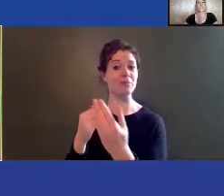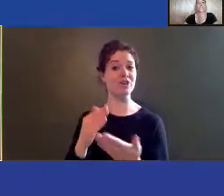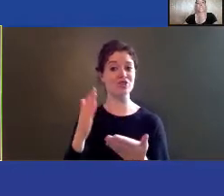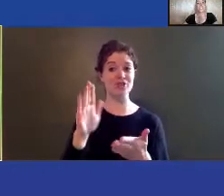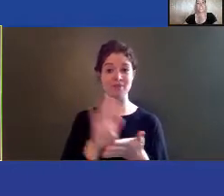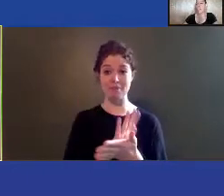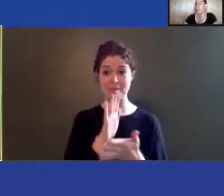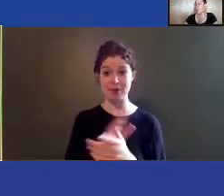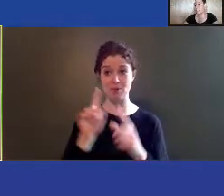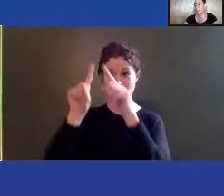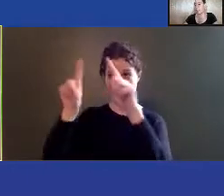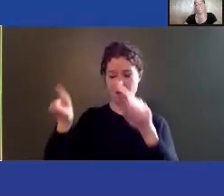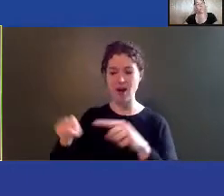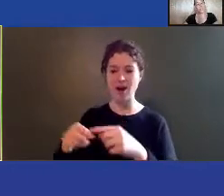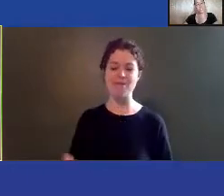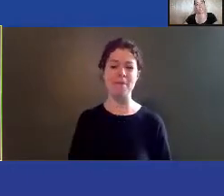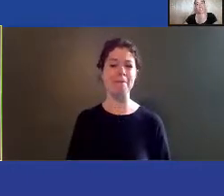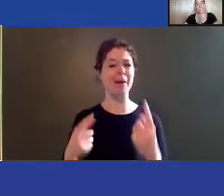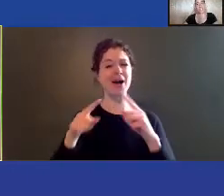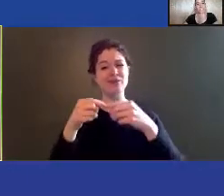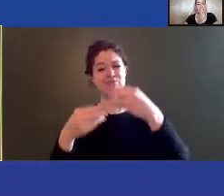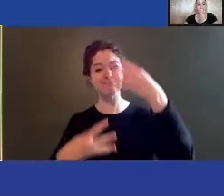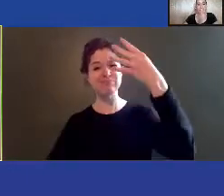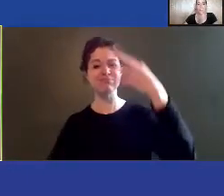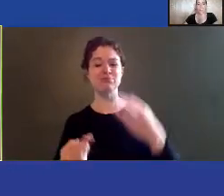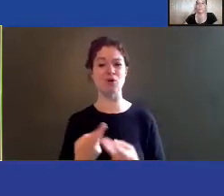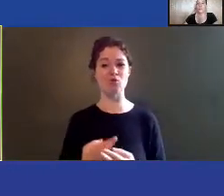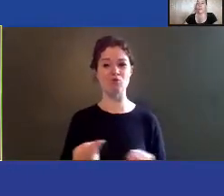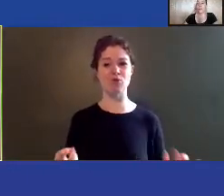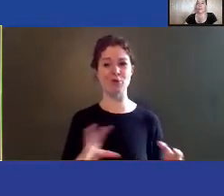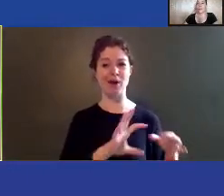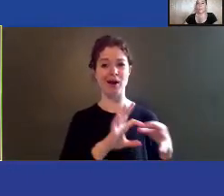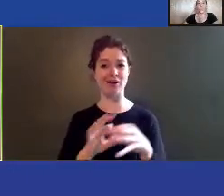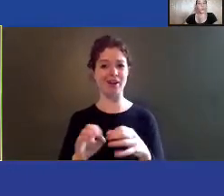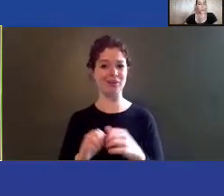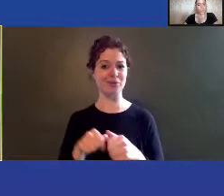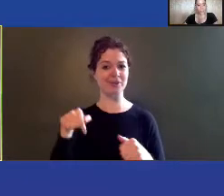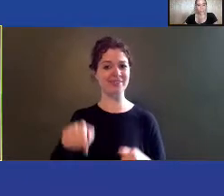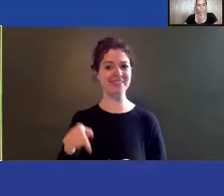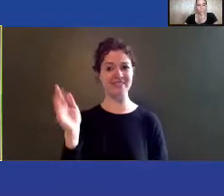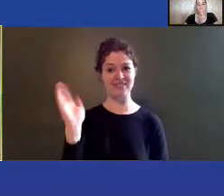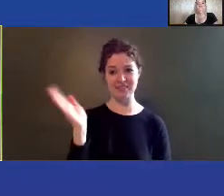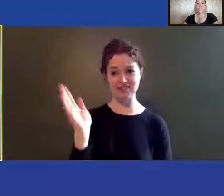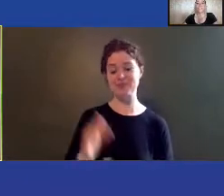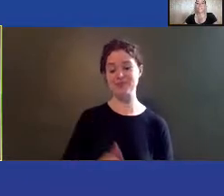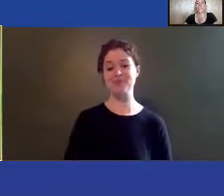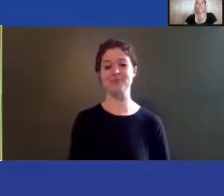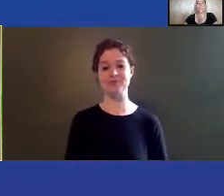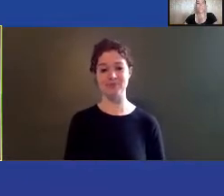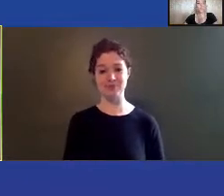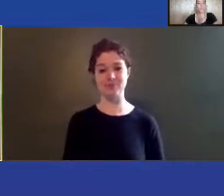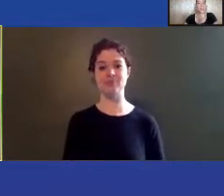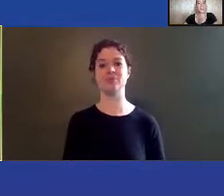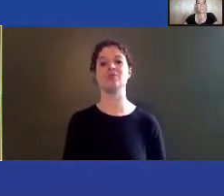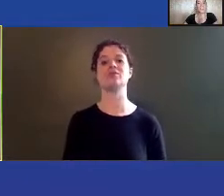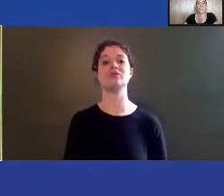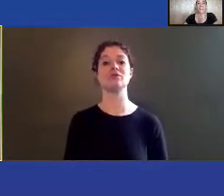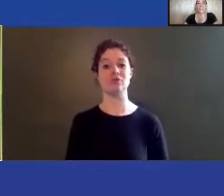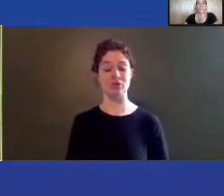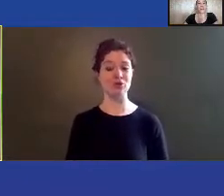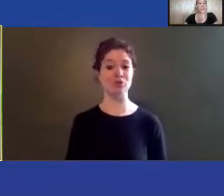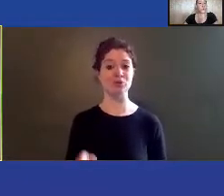to resources on the elements that we discussed today. We'll put those resources into the follow-up as